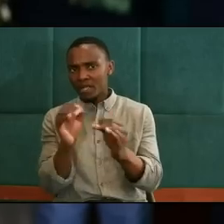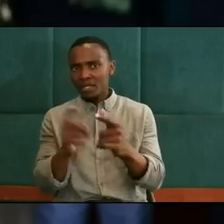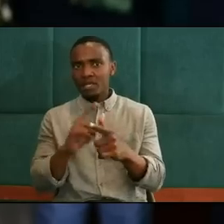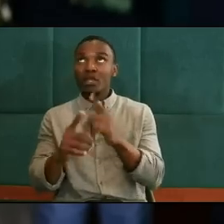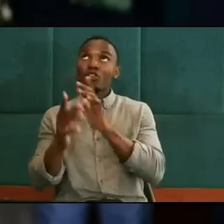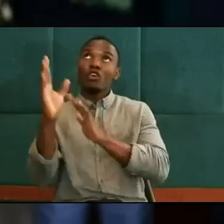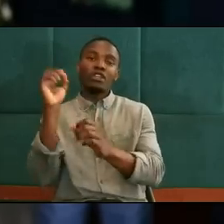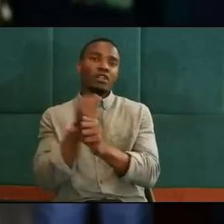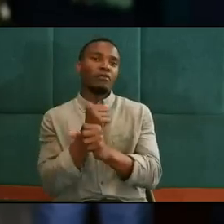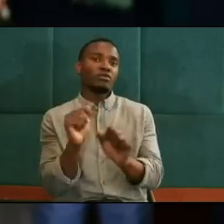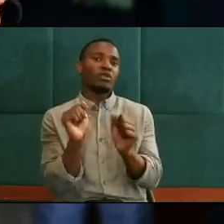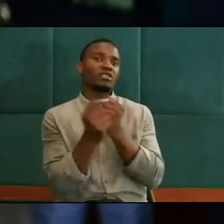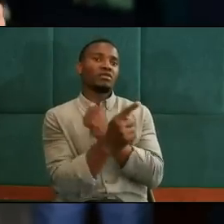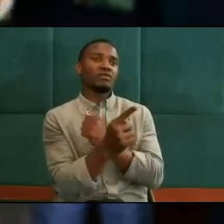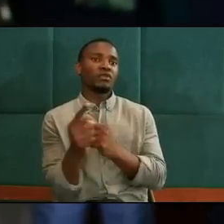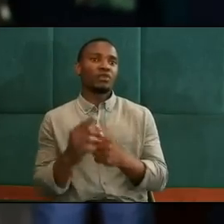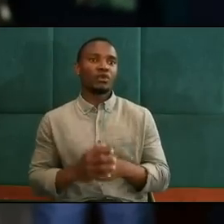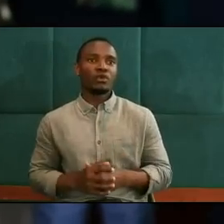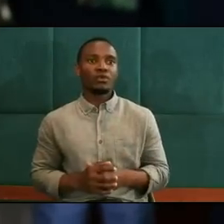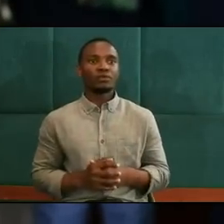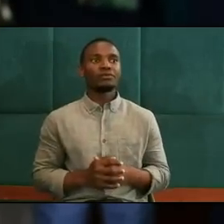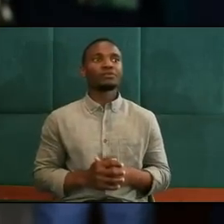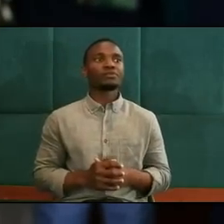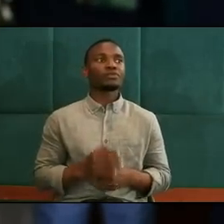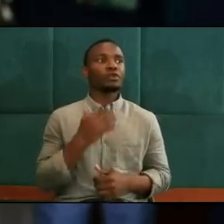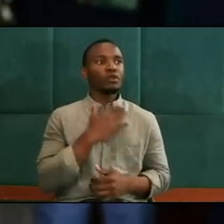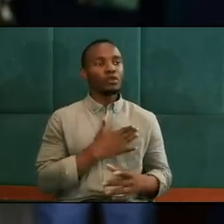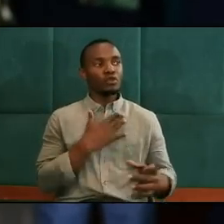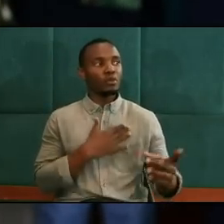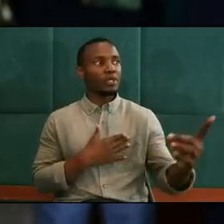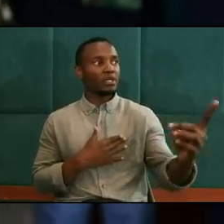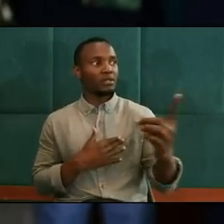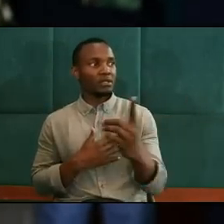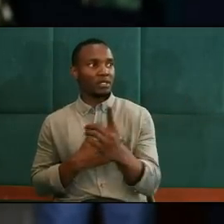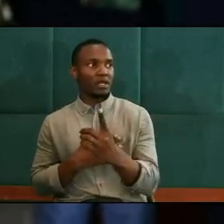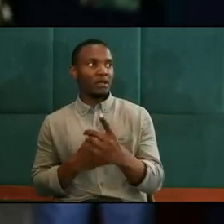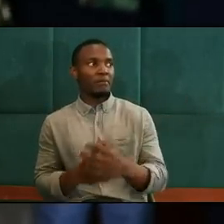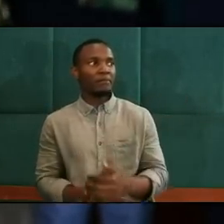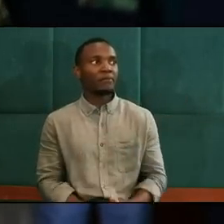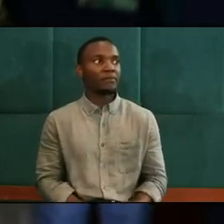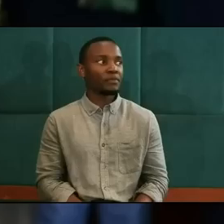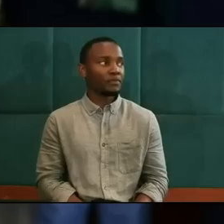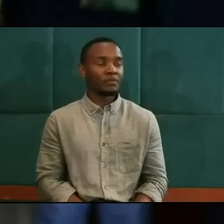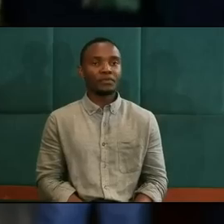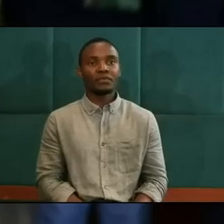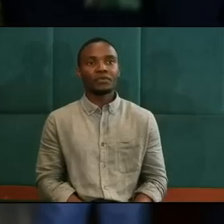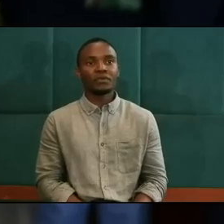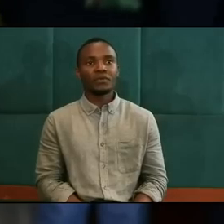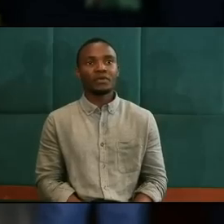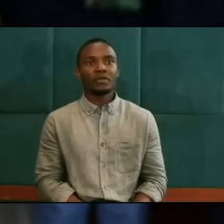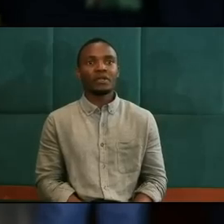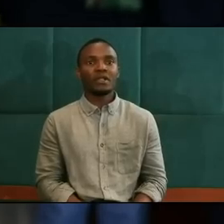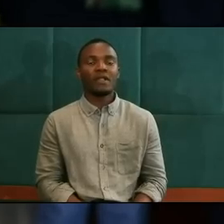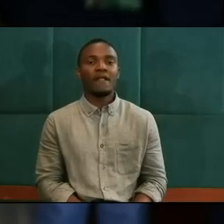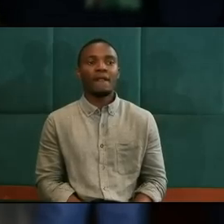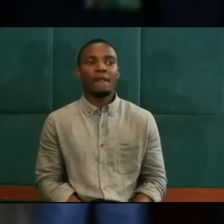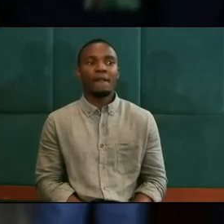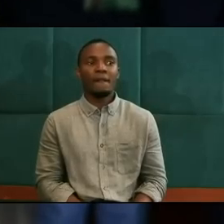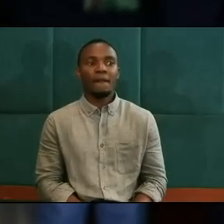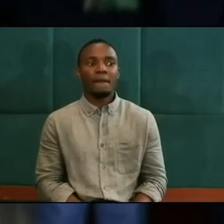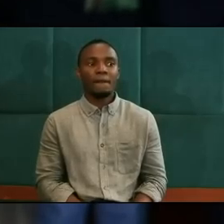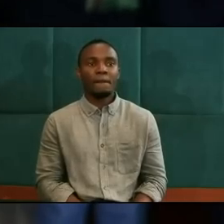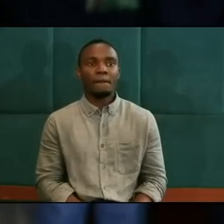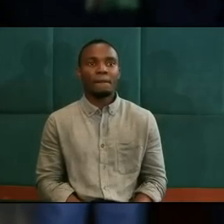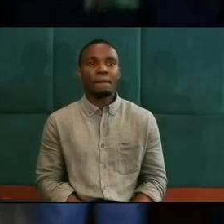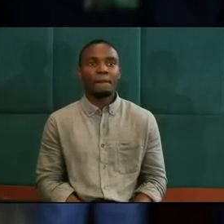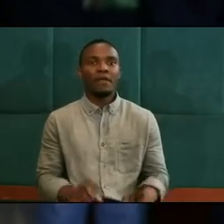So I'm going to invite you to step out of your seat and come. Put your hand in the hand of the man that calmed the sea. Surrender your life